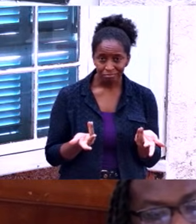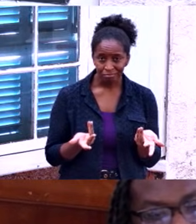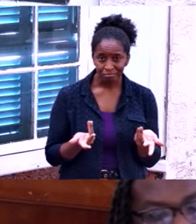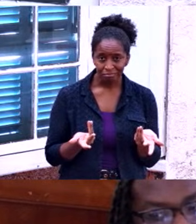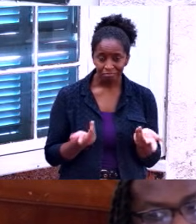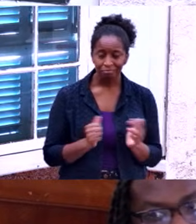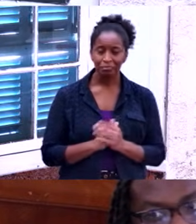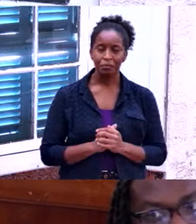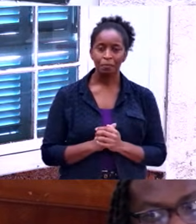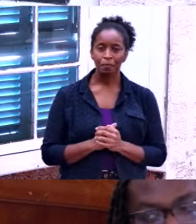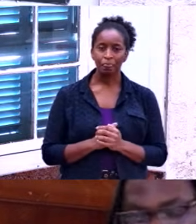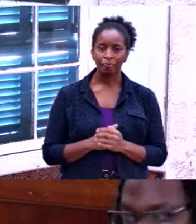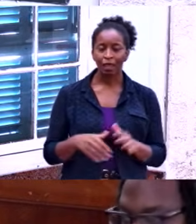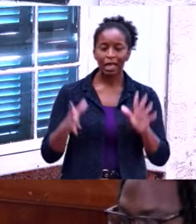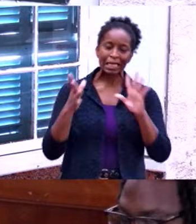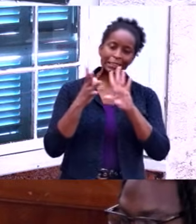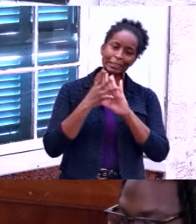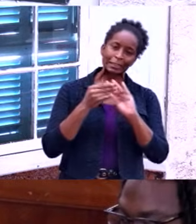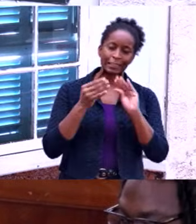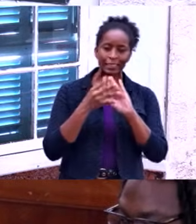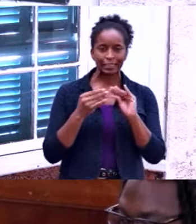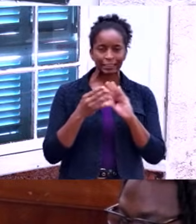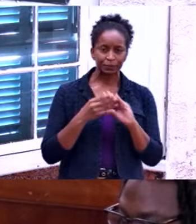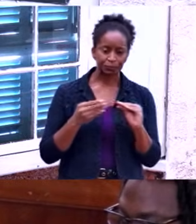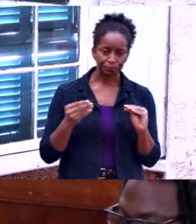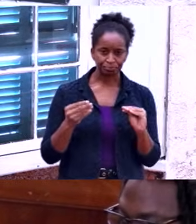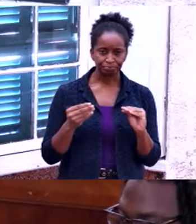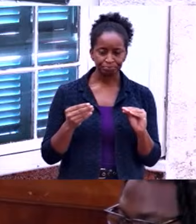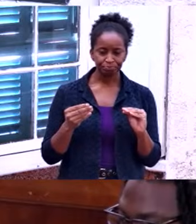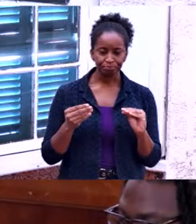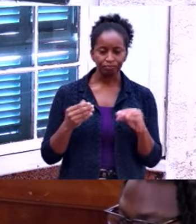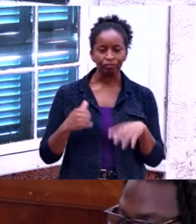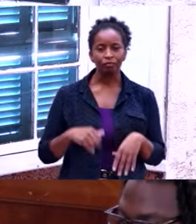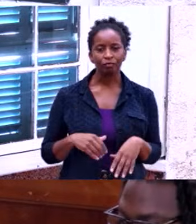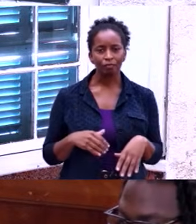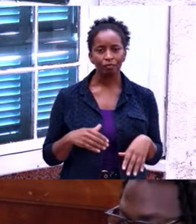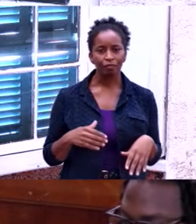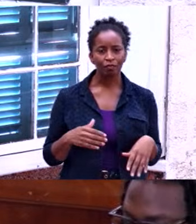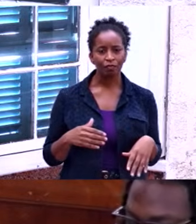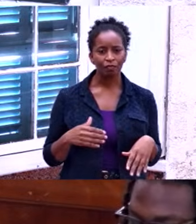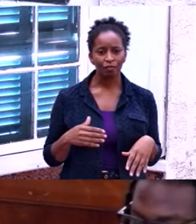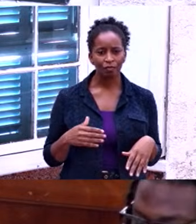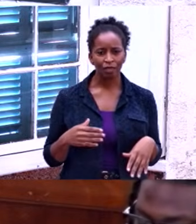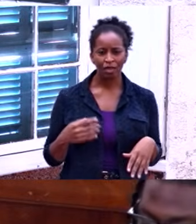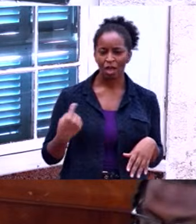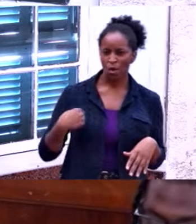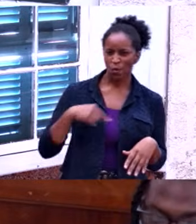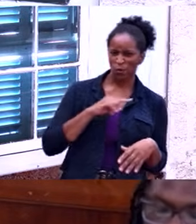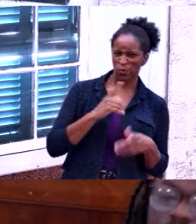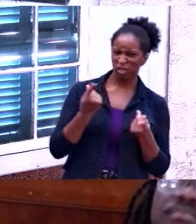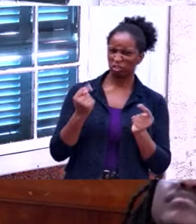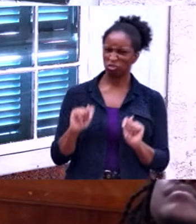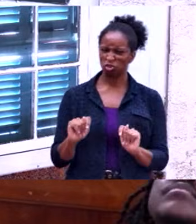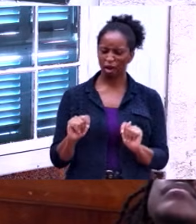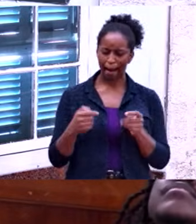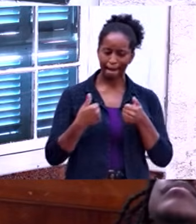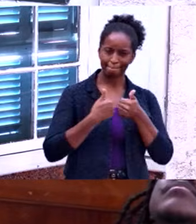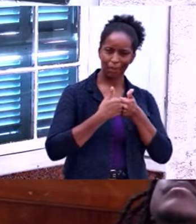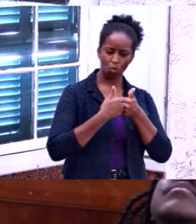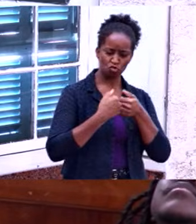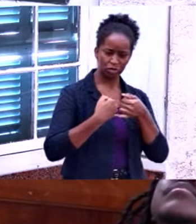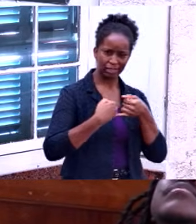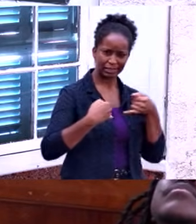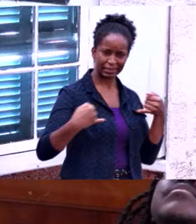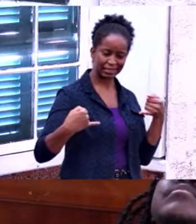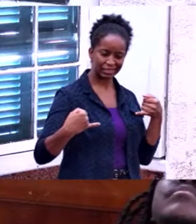And to frame it in the context of we're trying to manipulate boundaries and all these kind of things, this is not a country